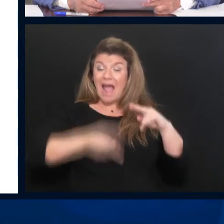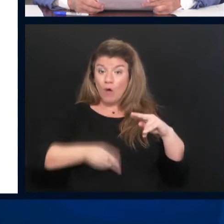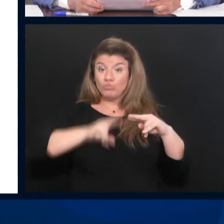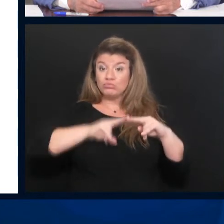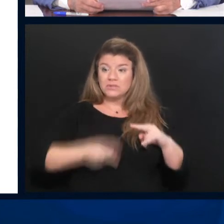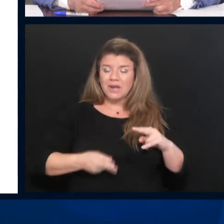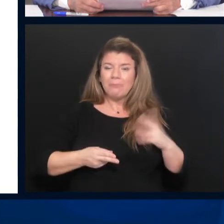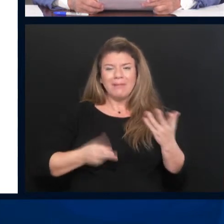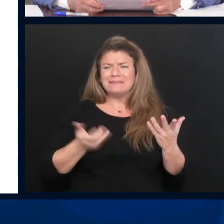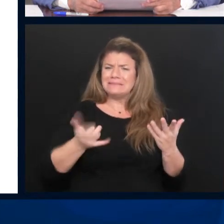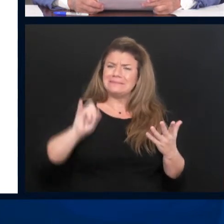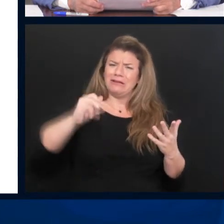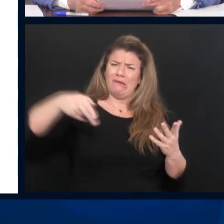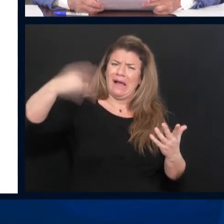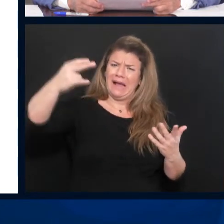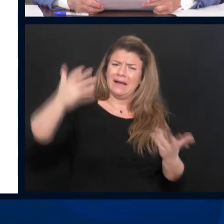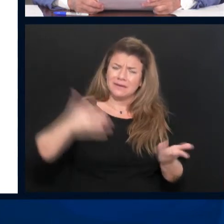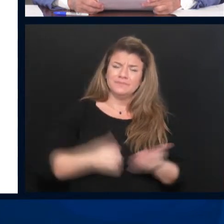still high.